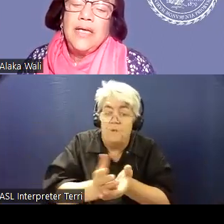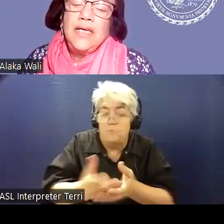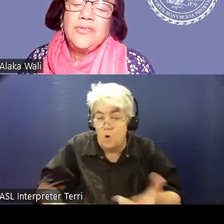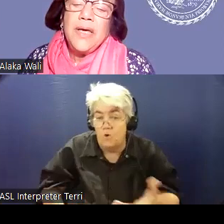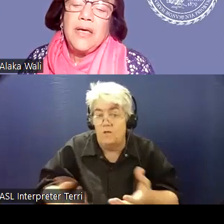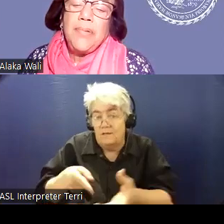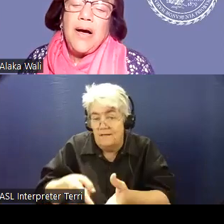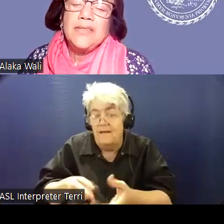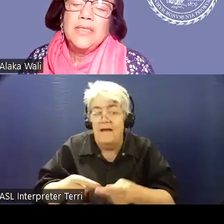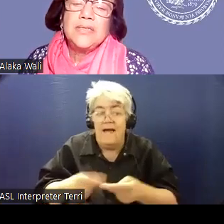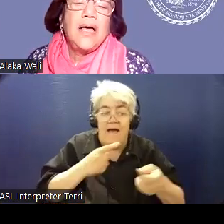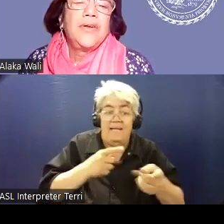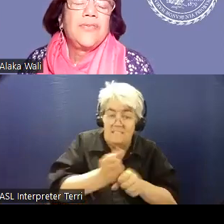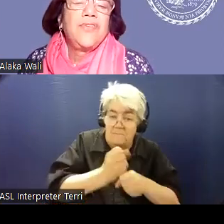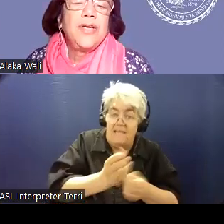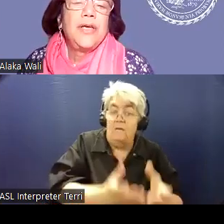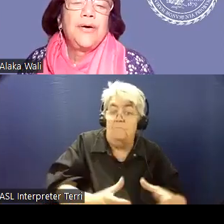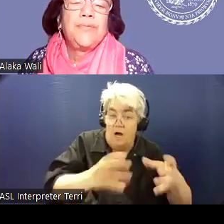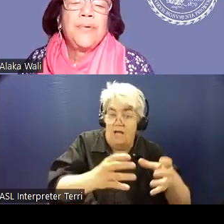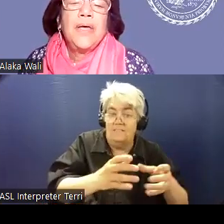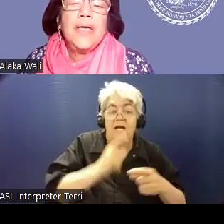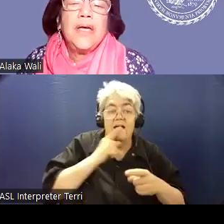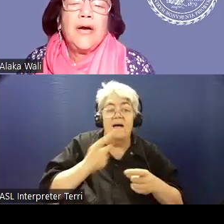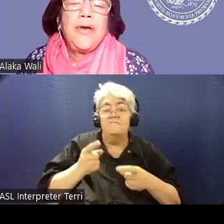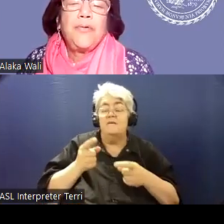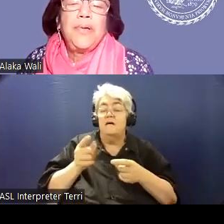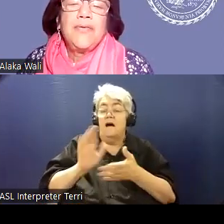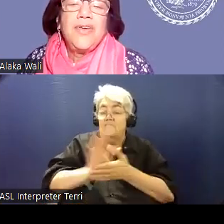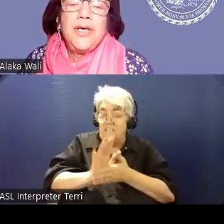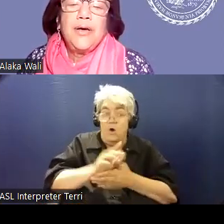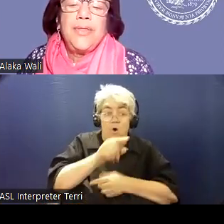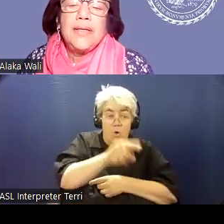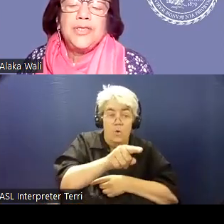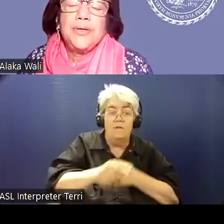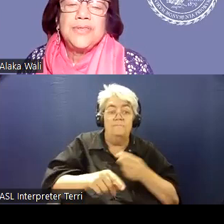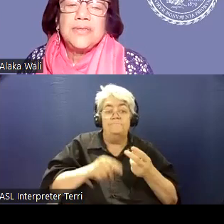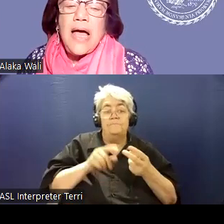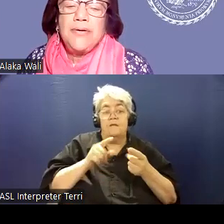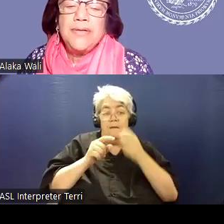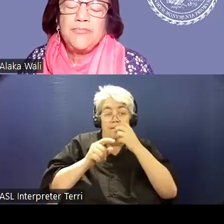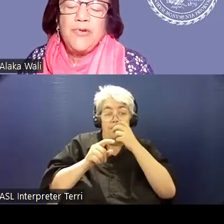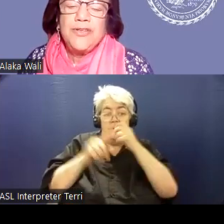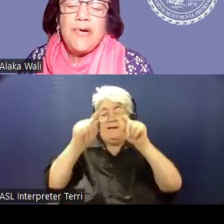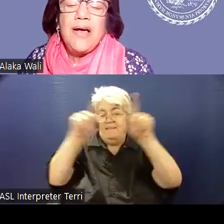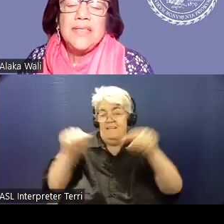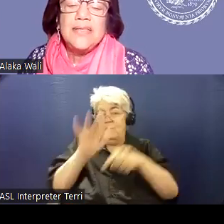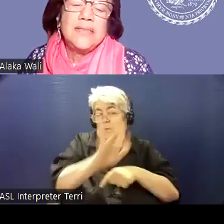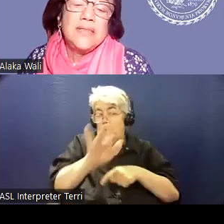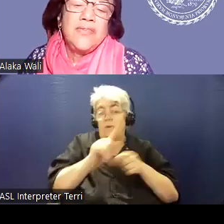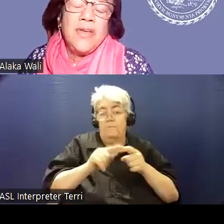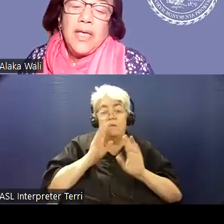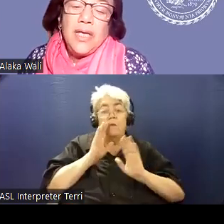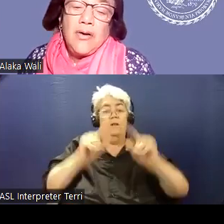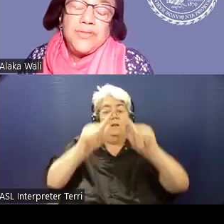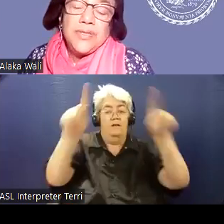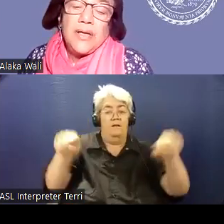then he's making pots. There's a video here. There would be a video that shows how what his process is